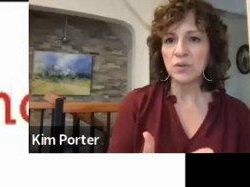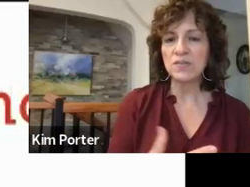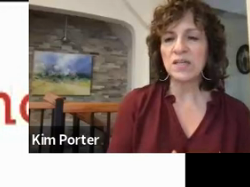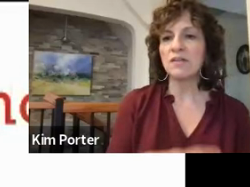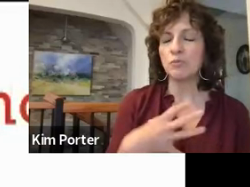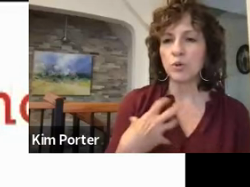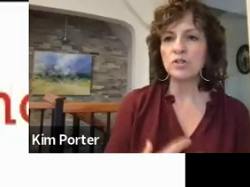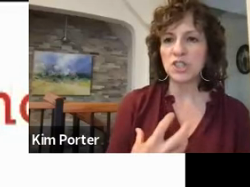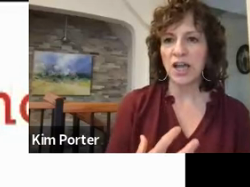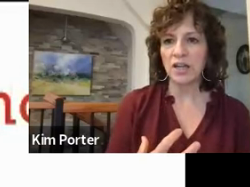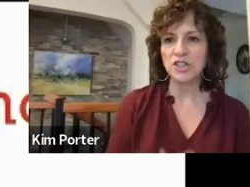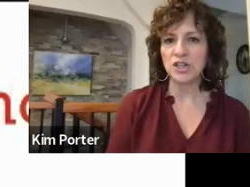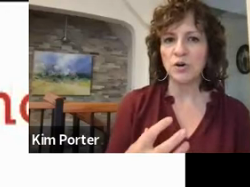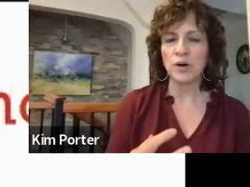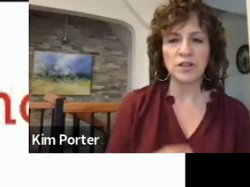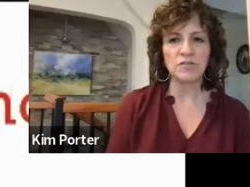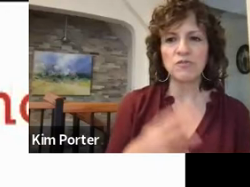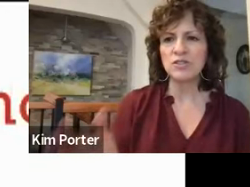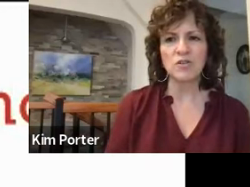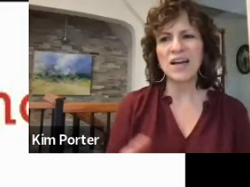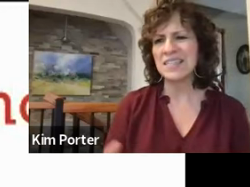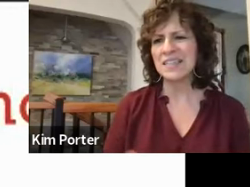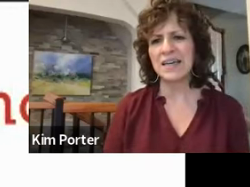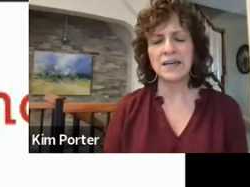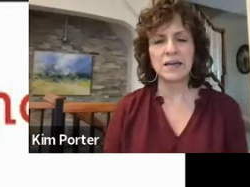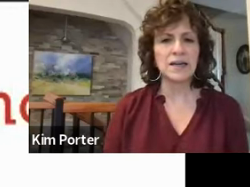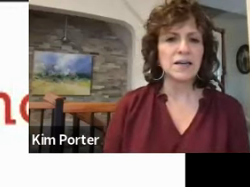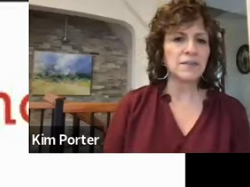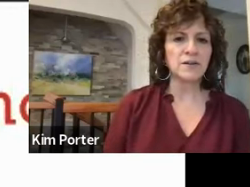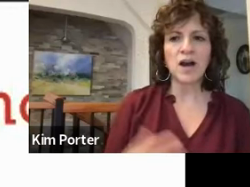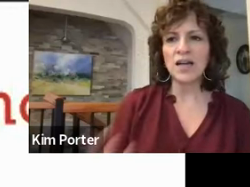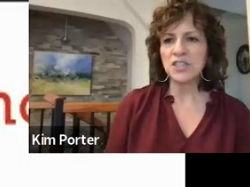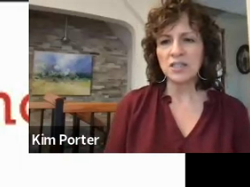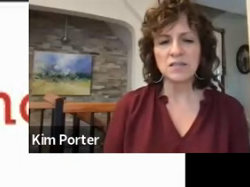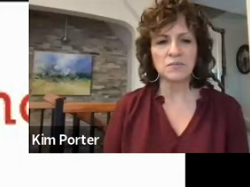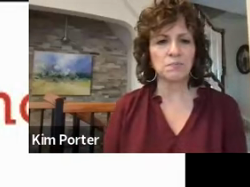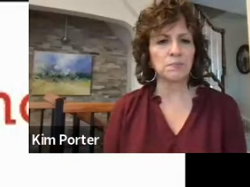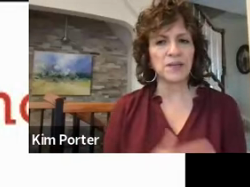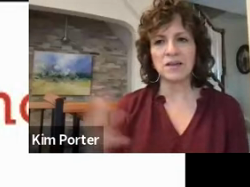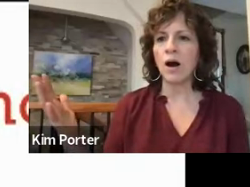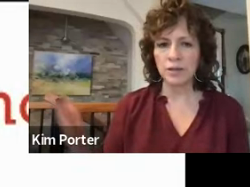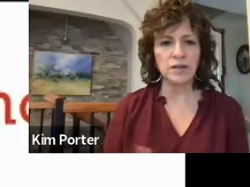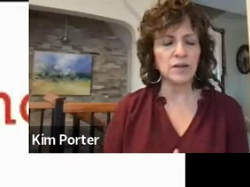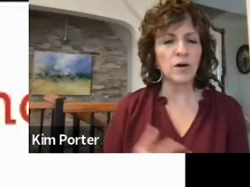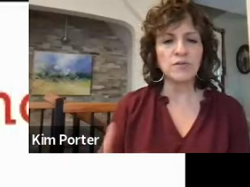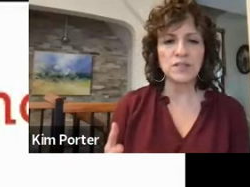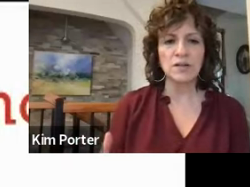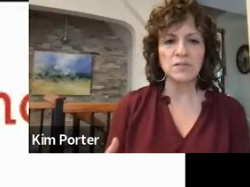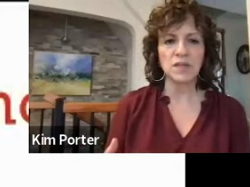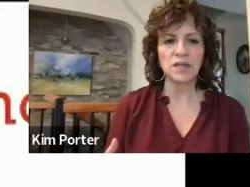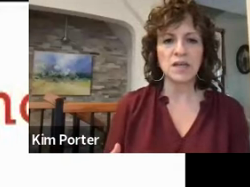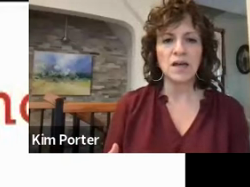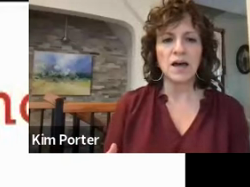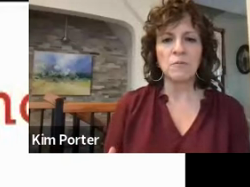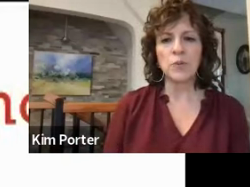warning signs that we've seen of real change, they're isolating, their hygiene is gone, like all of these